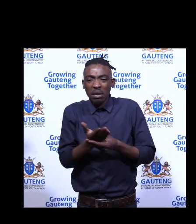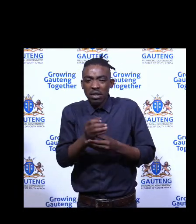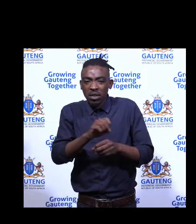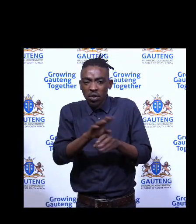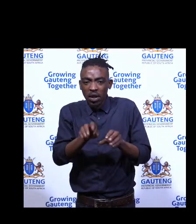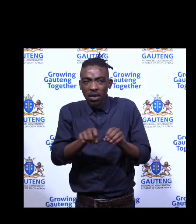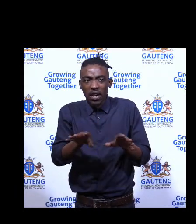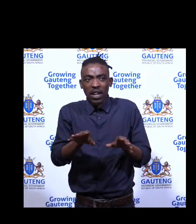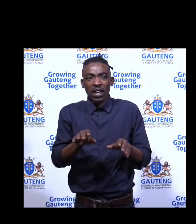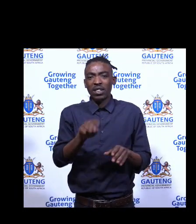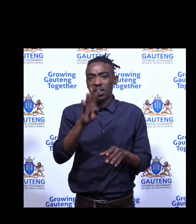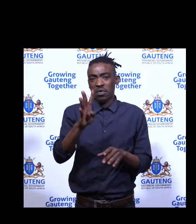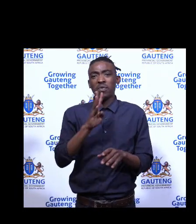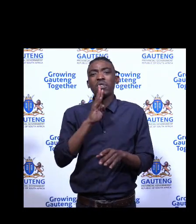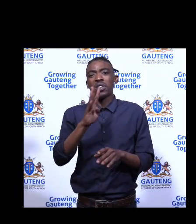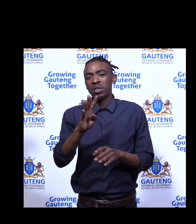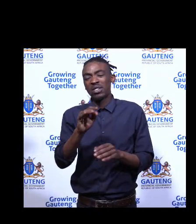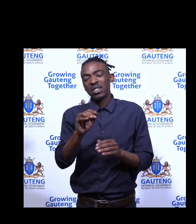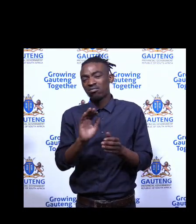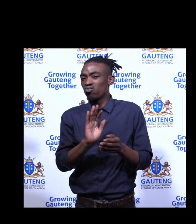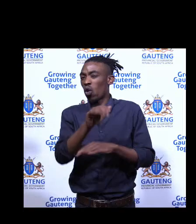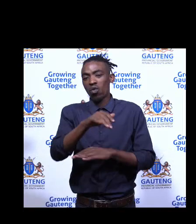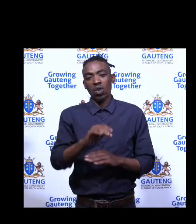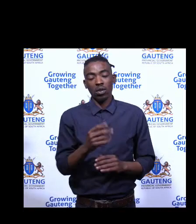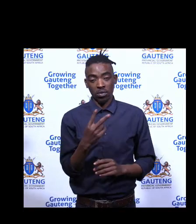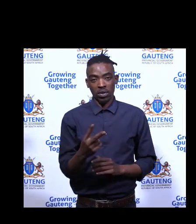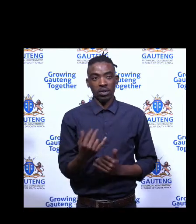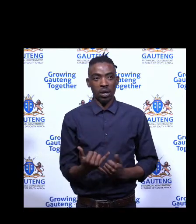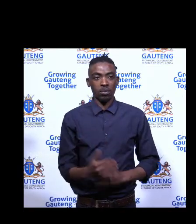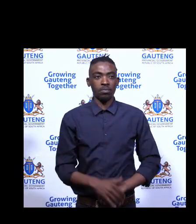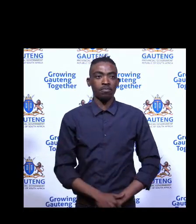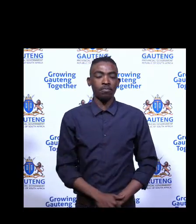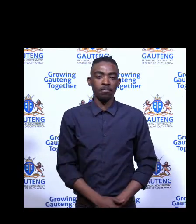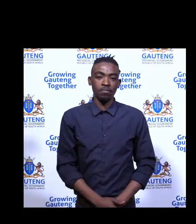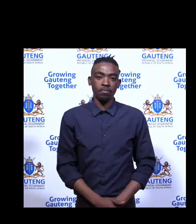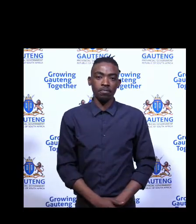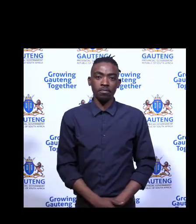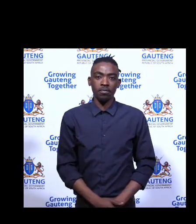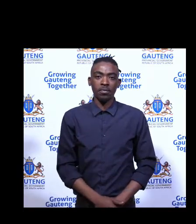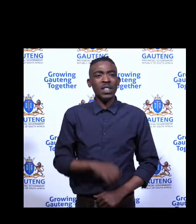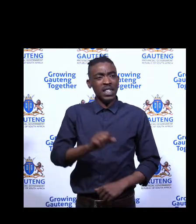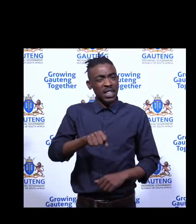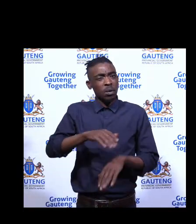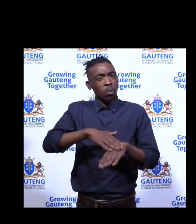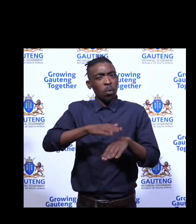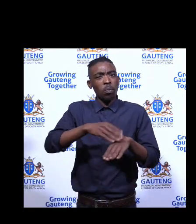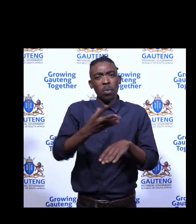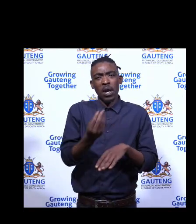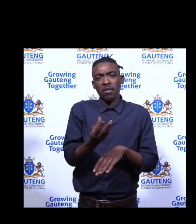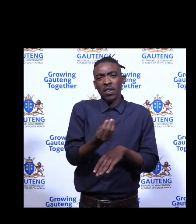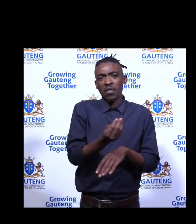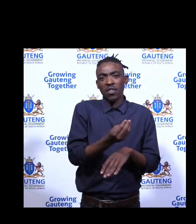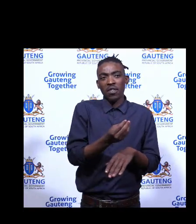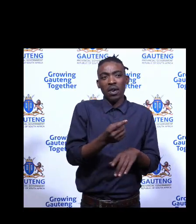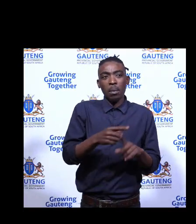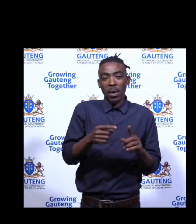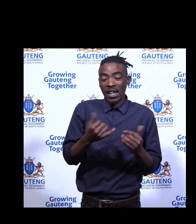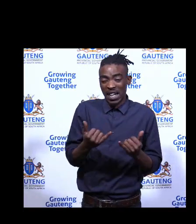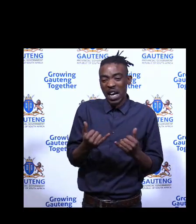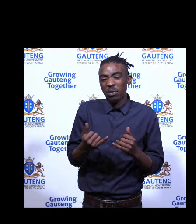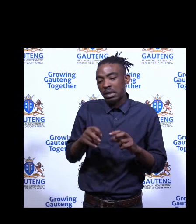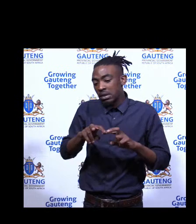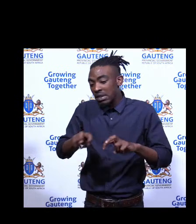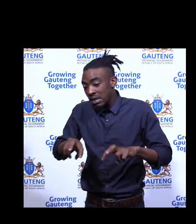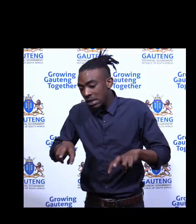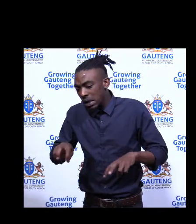surpass 400,000 cases at any given time. Now, there's, of course, a lot more happening, but we basically have distilled that for you so that